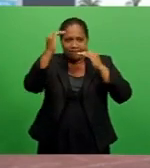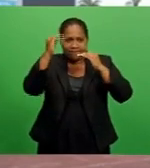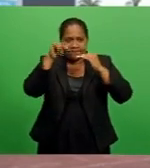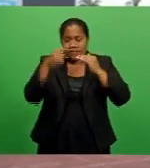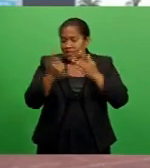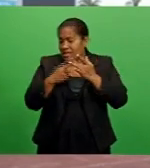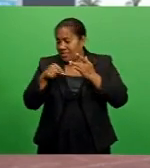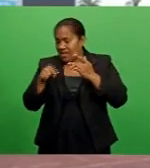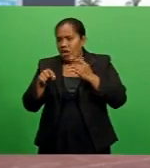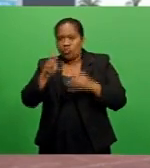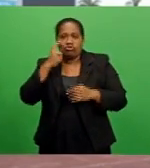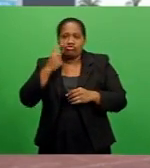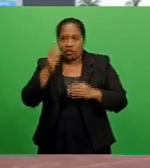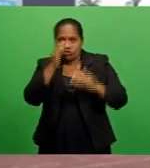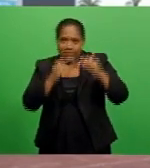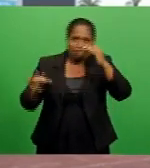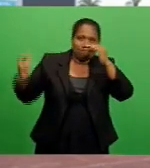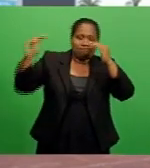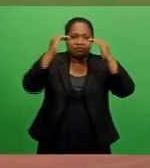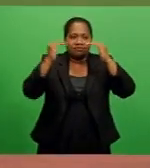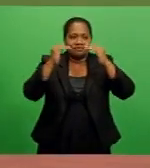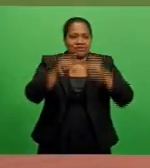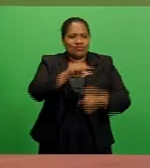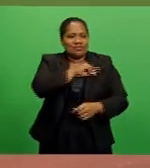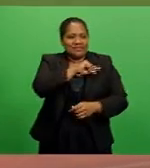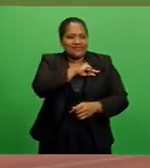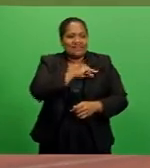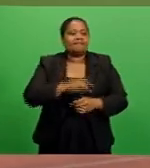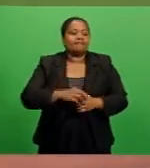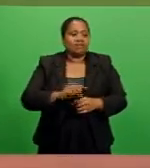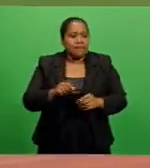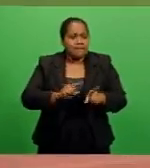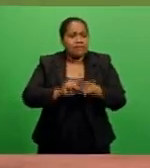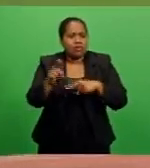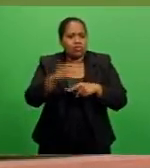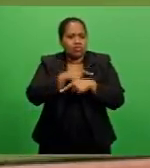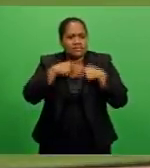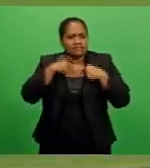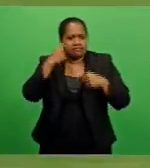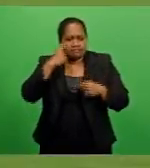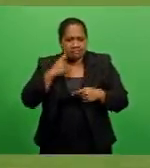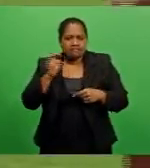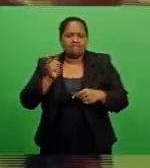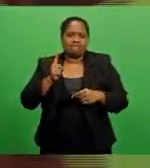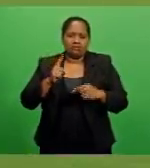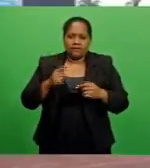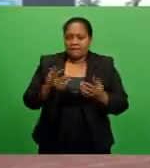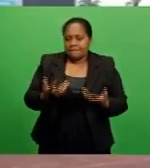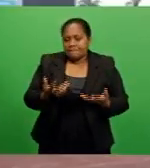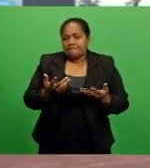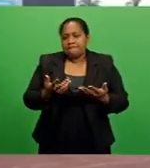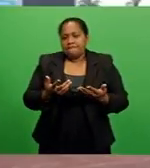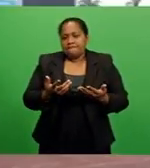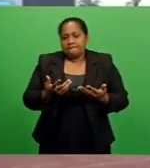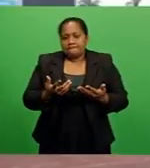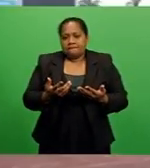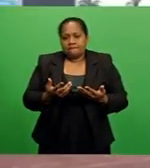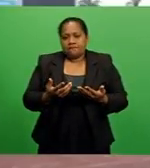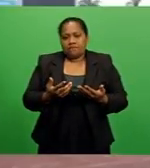and hit the qualifying standard. Most likely we're going to try and go for trying to stay with a